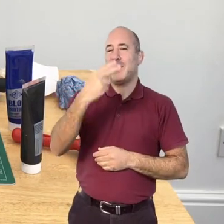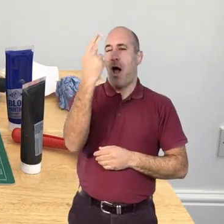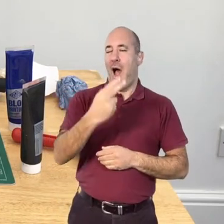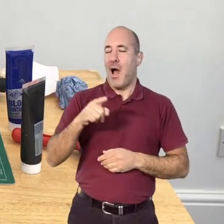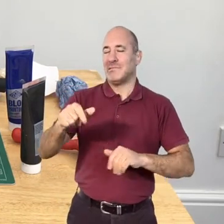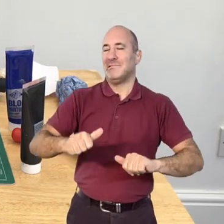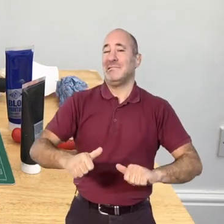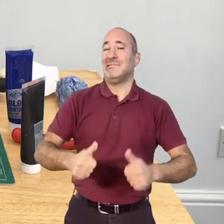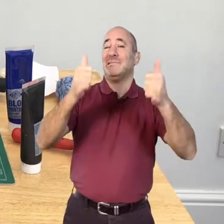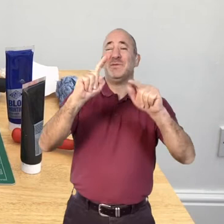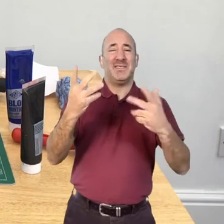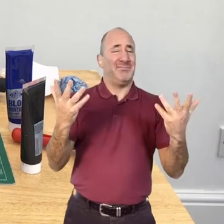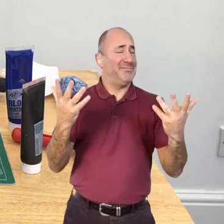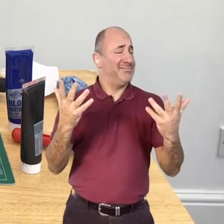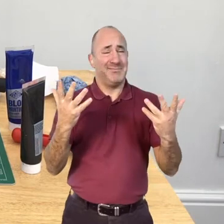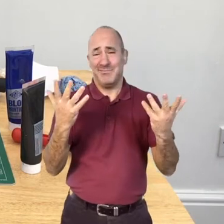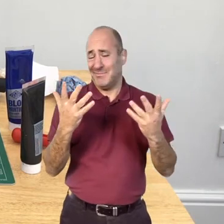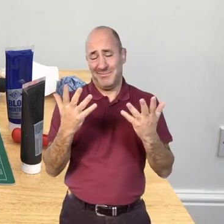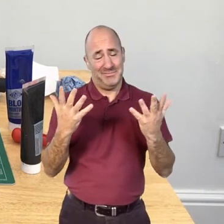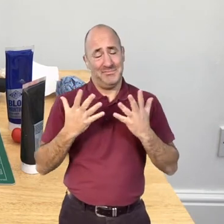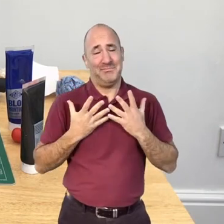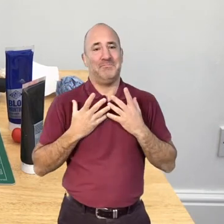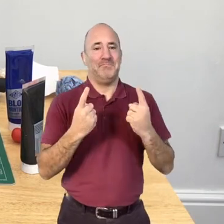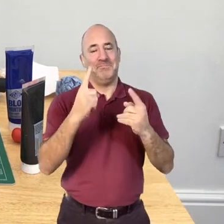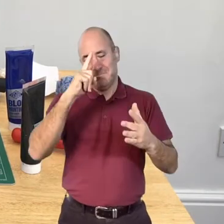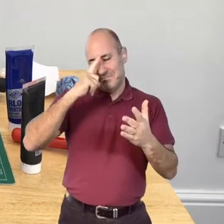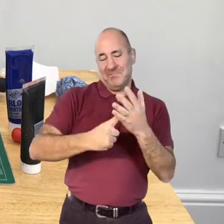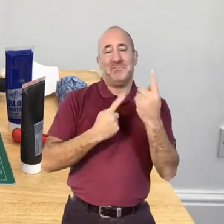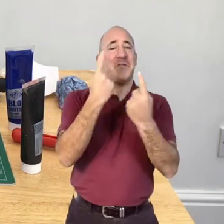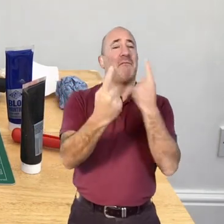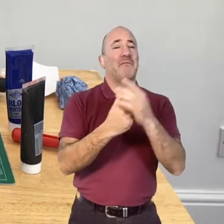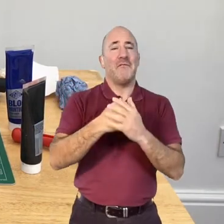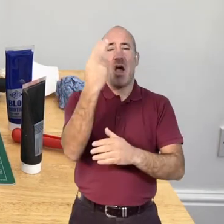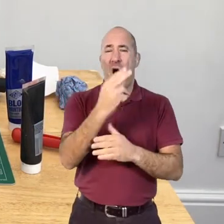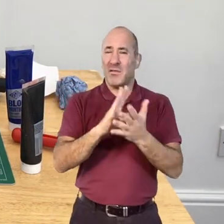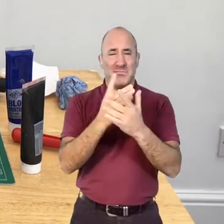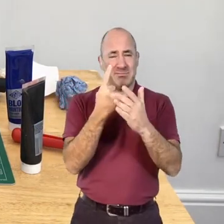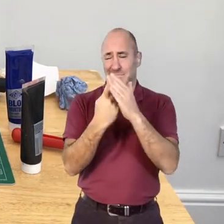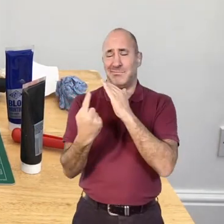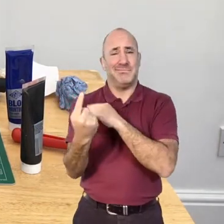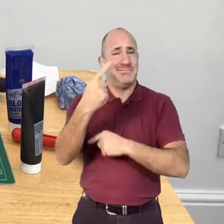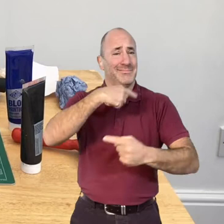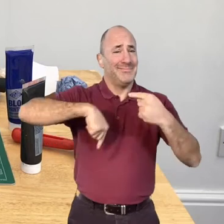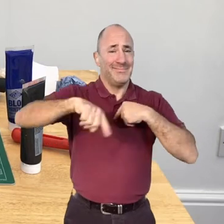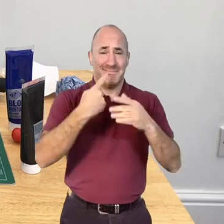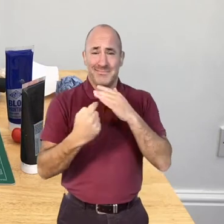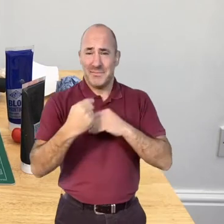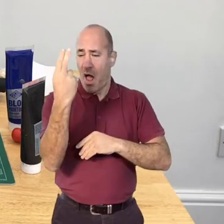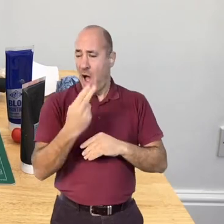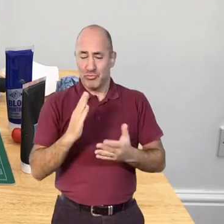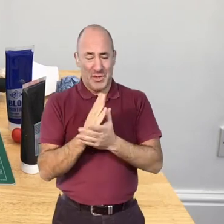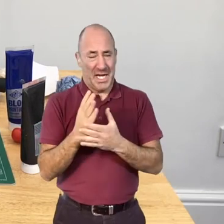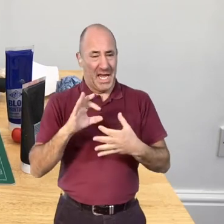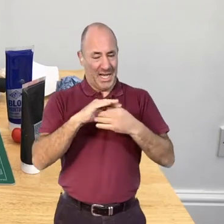it's right for you. That's the great thing about art. Art is you do what it's, we're all